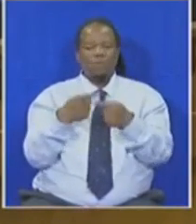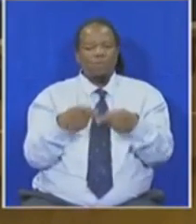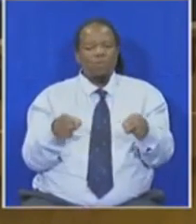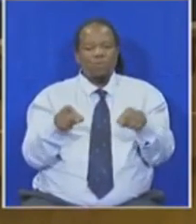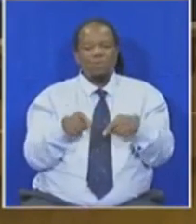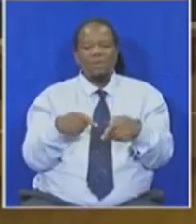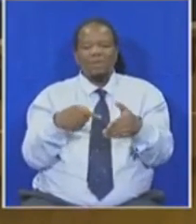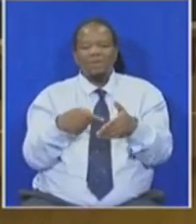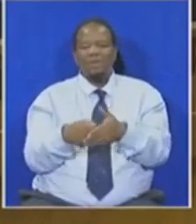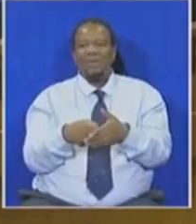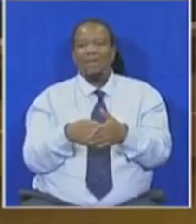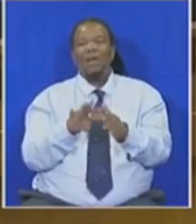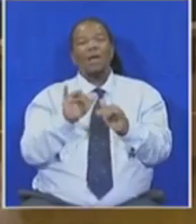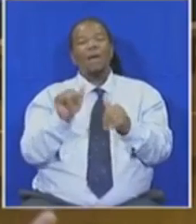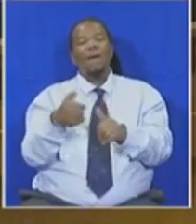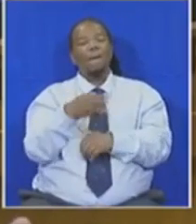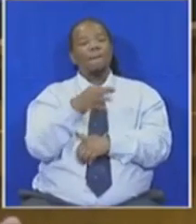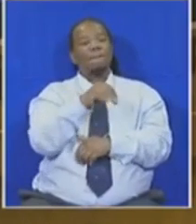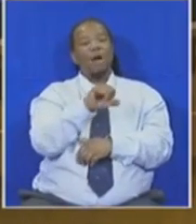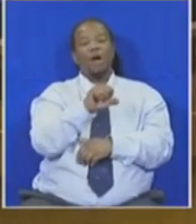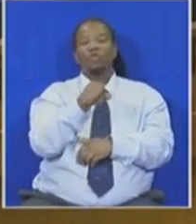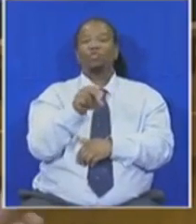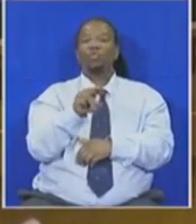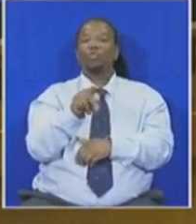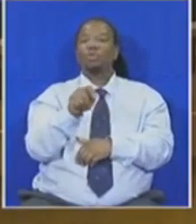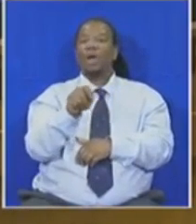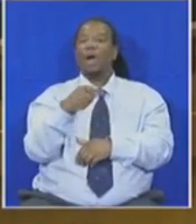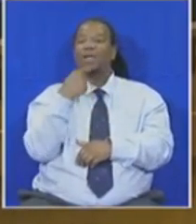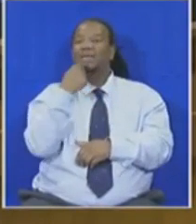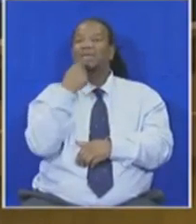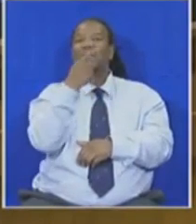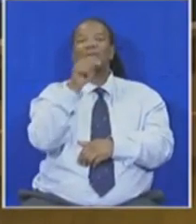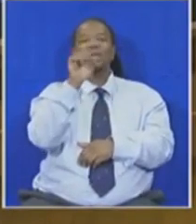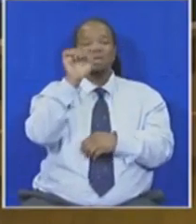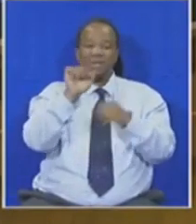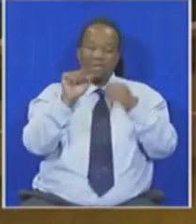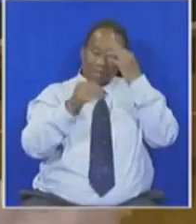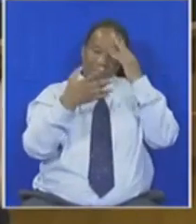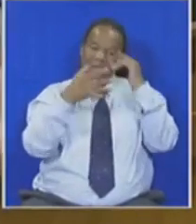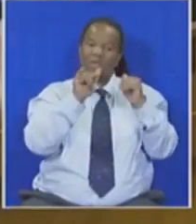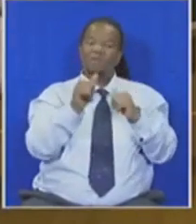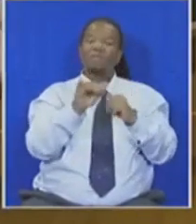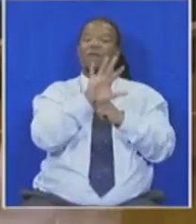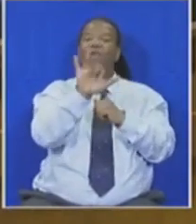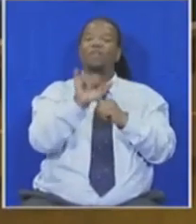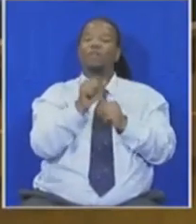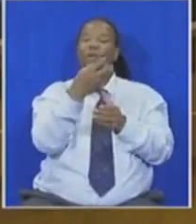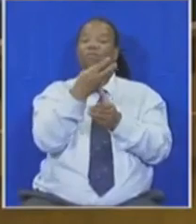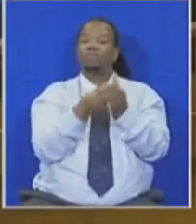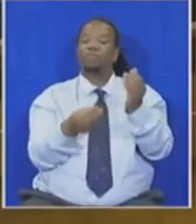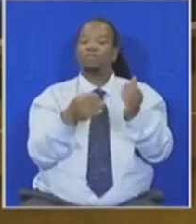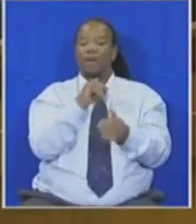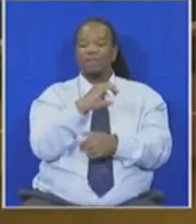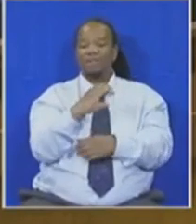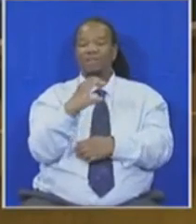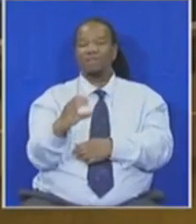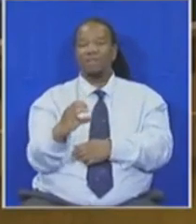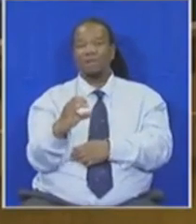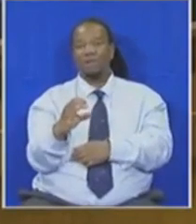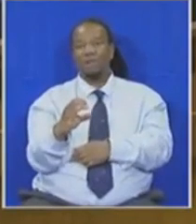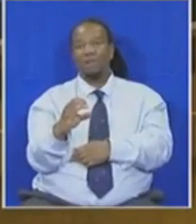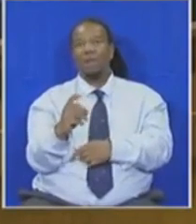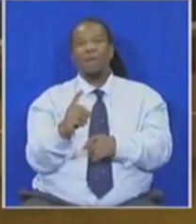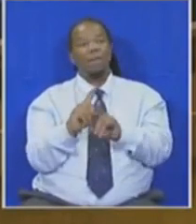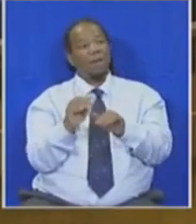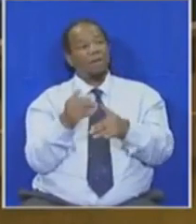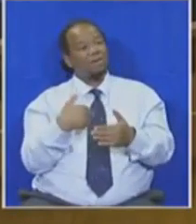can announce to the world that we're selling out our principles and leaving the ICC, and then only bother to inform this House as some